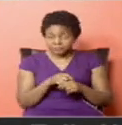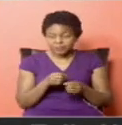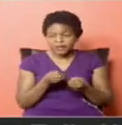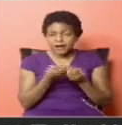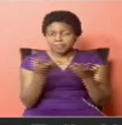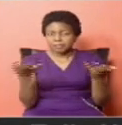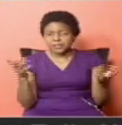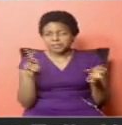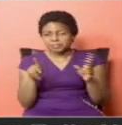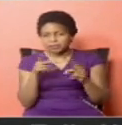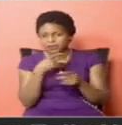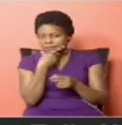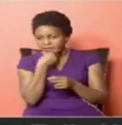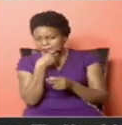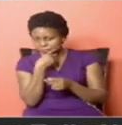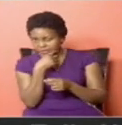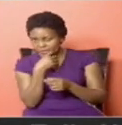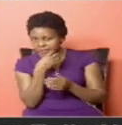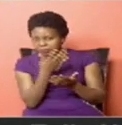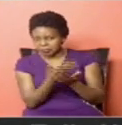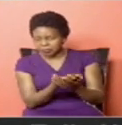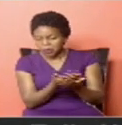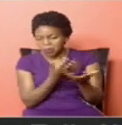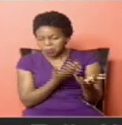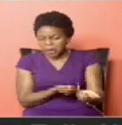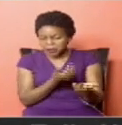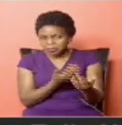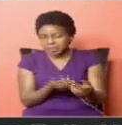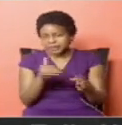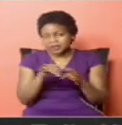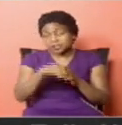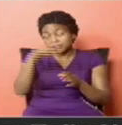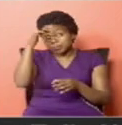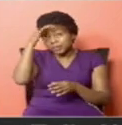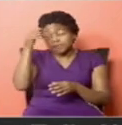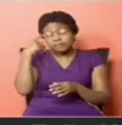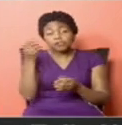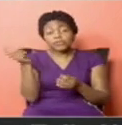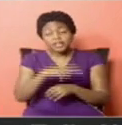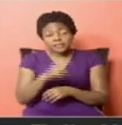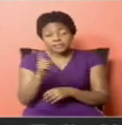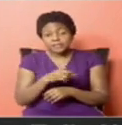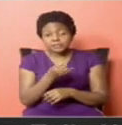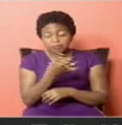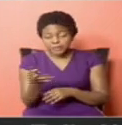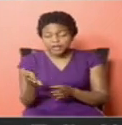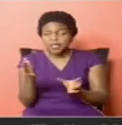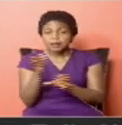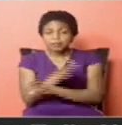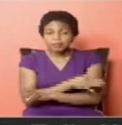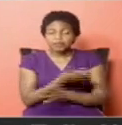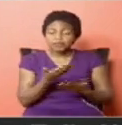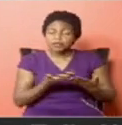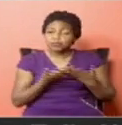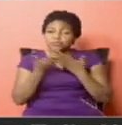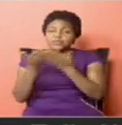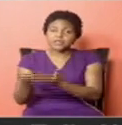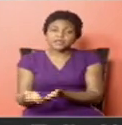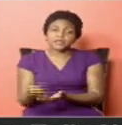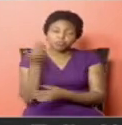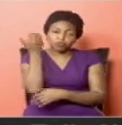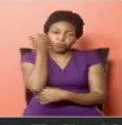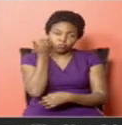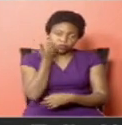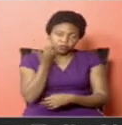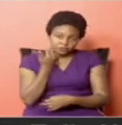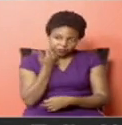many suspects had to wait in police custody for many days before the magistrates could attend to their